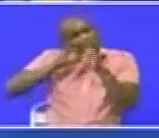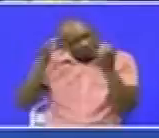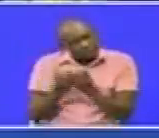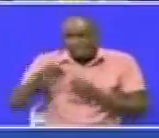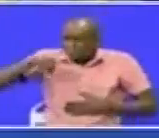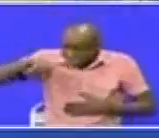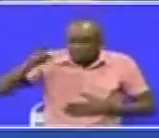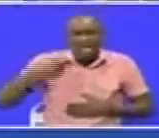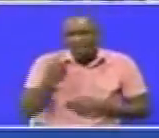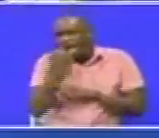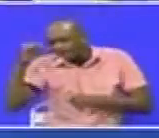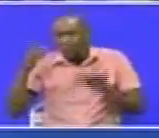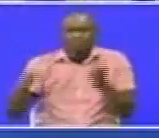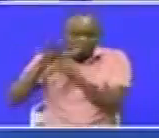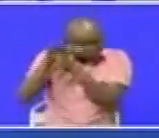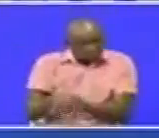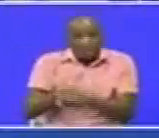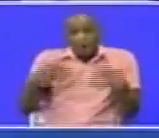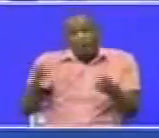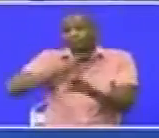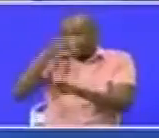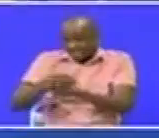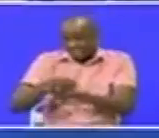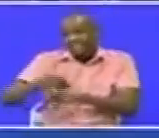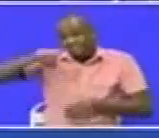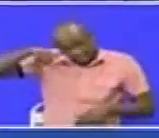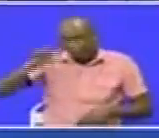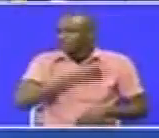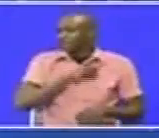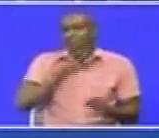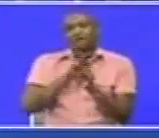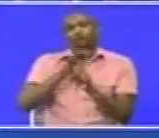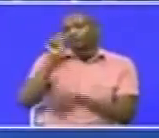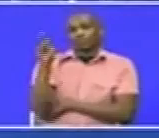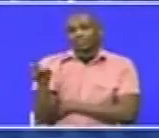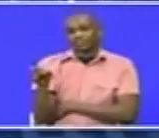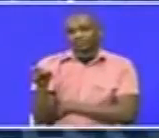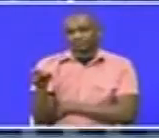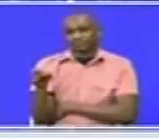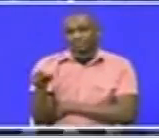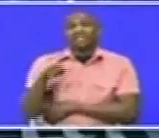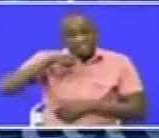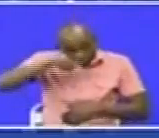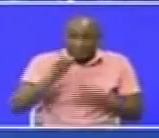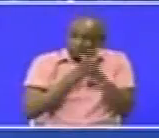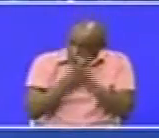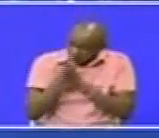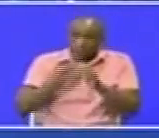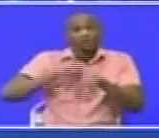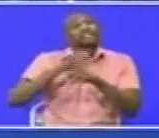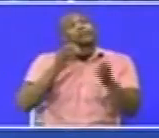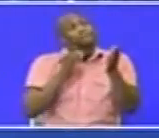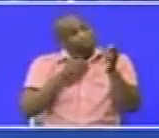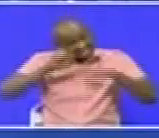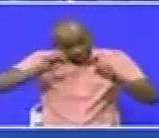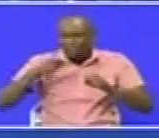have undergone abuse, and those who are pregnant were the biggest beneficiaries. They were motivated to get the bicycles because now they